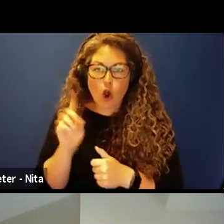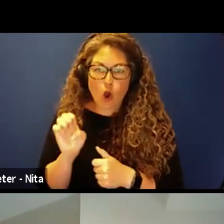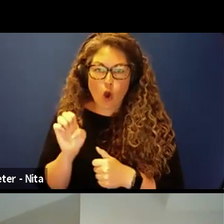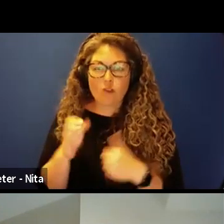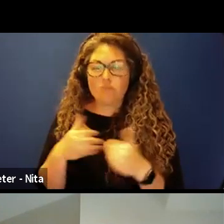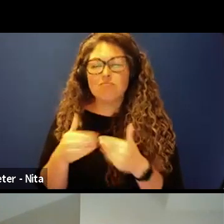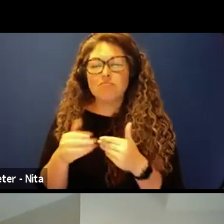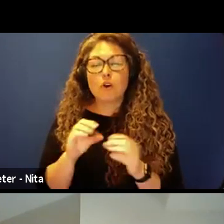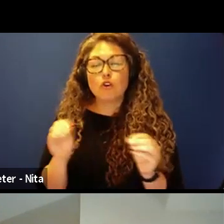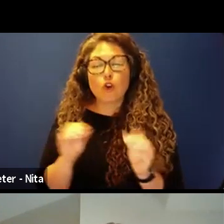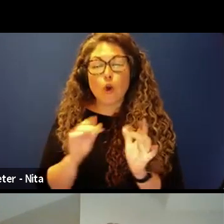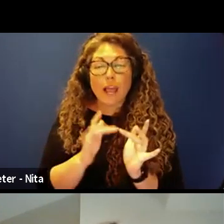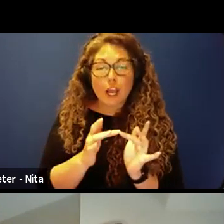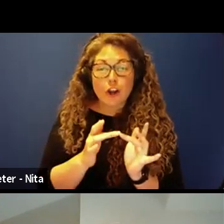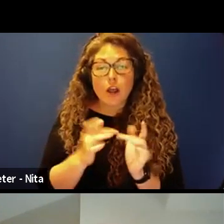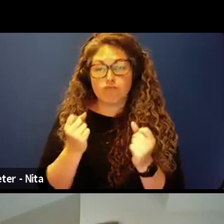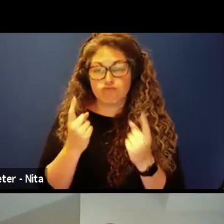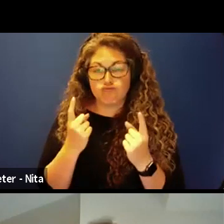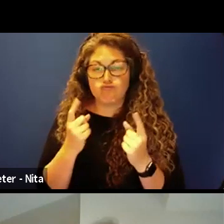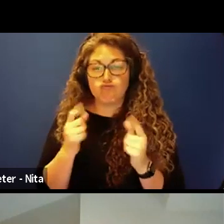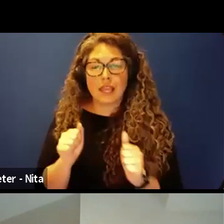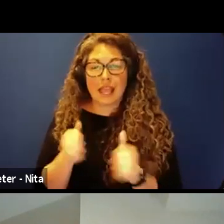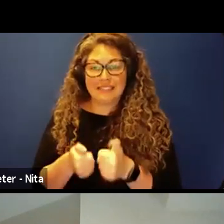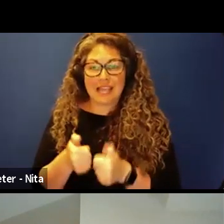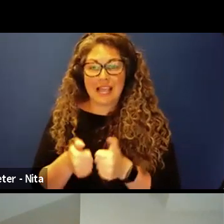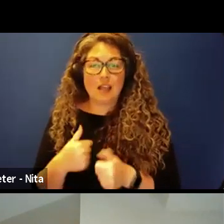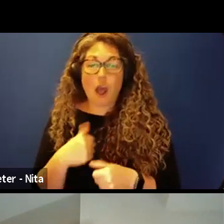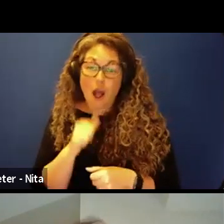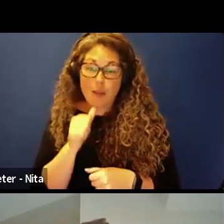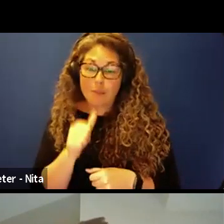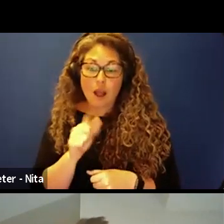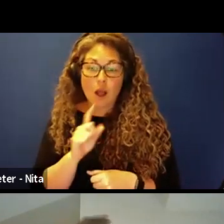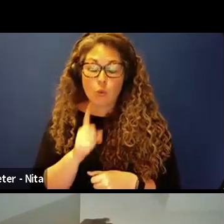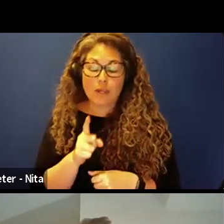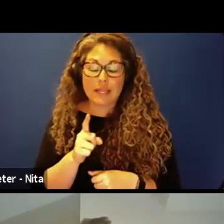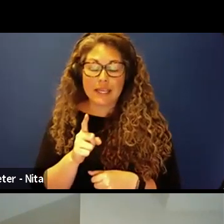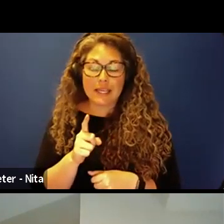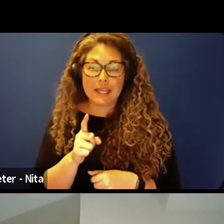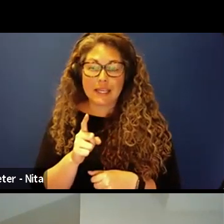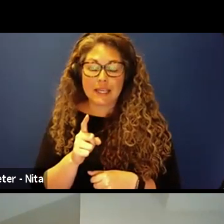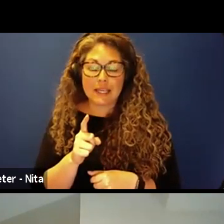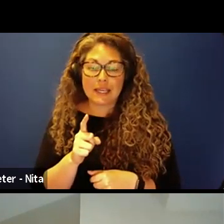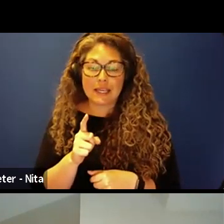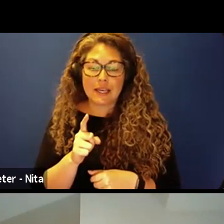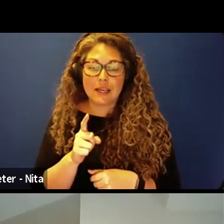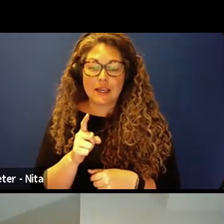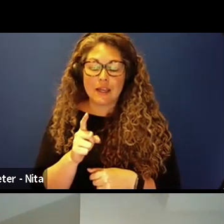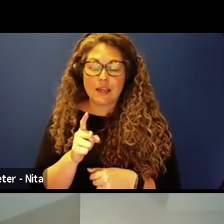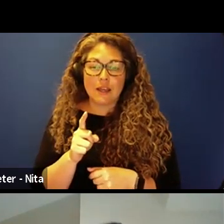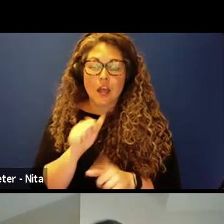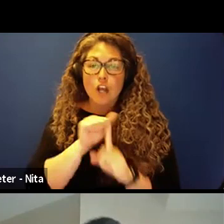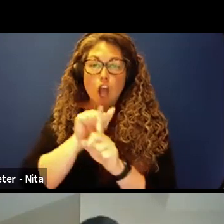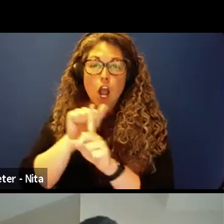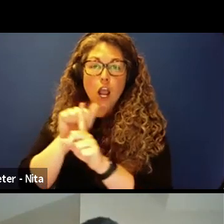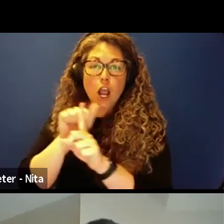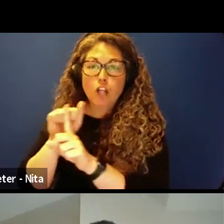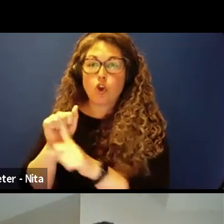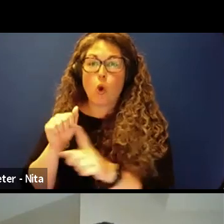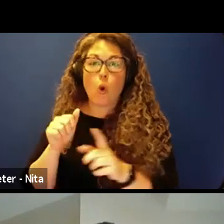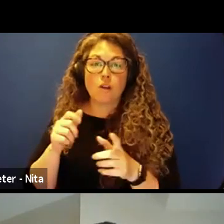internet access. You know, I'm not particularly, you know, going around knocking on doors when there's